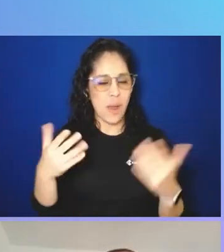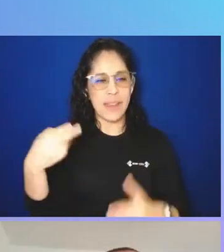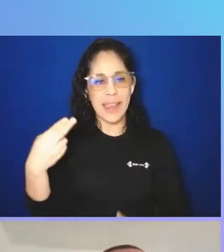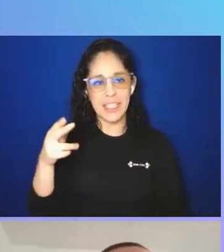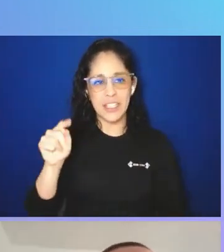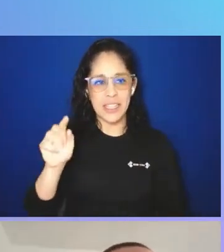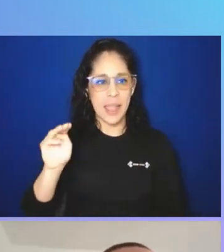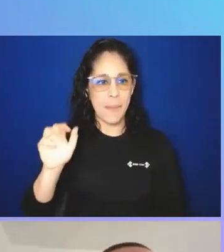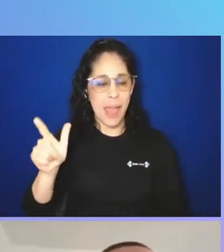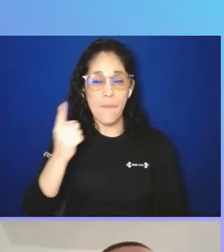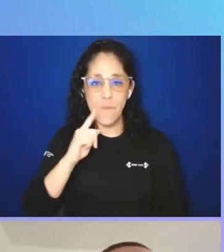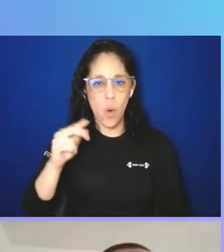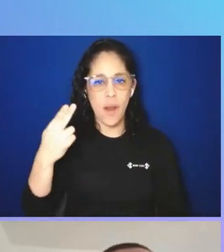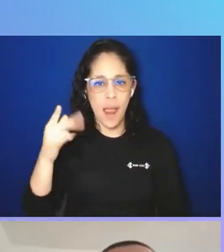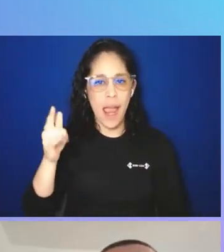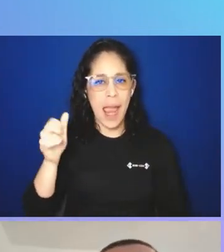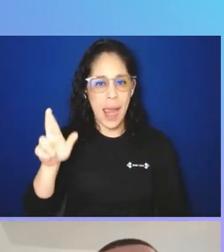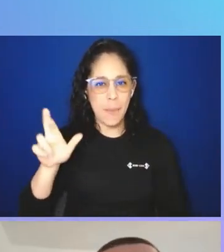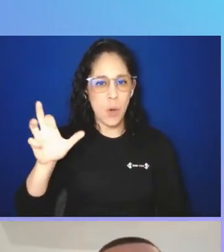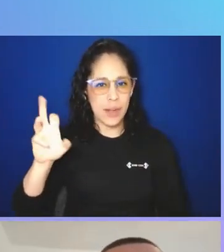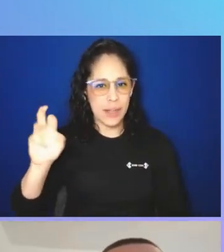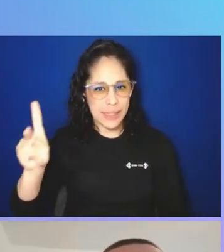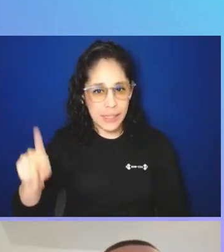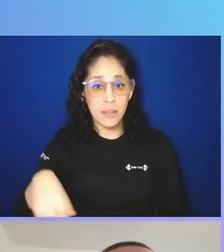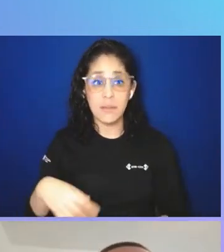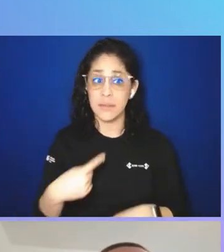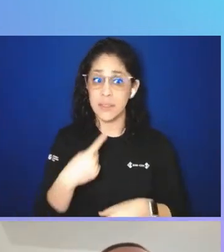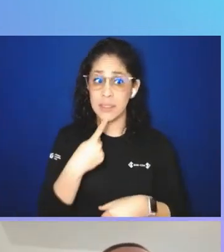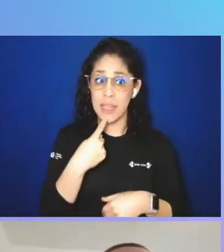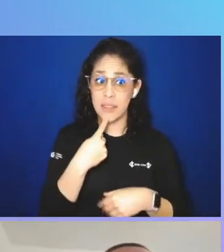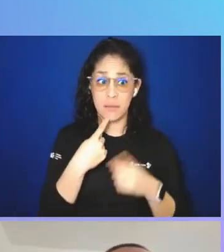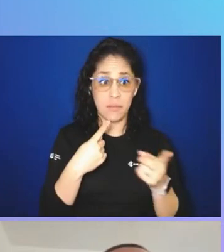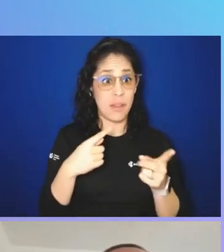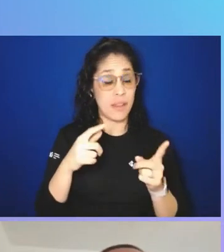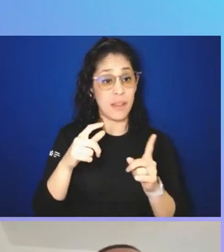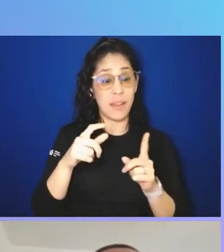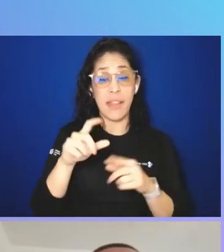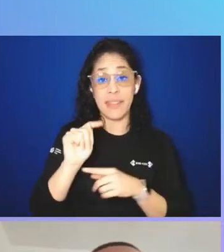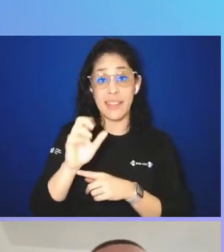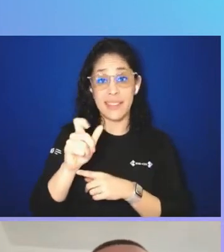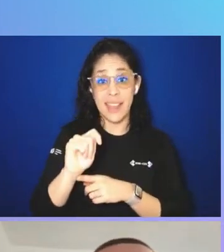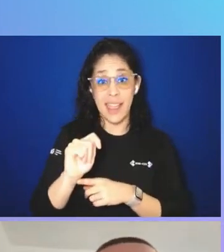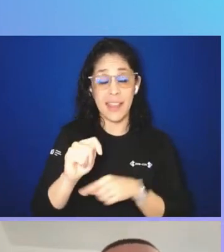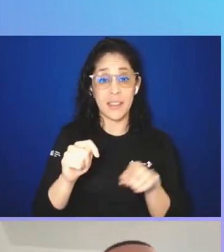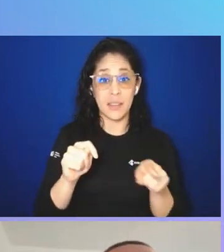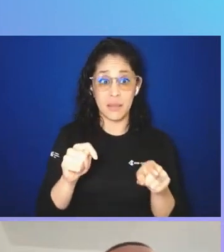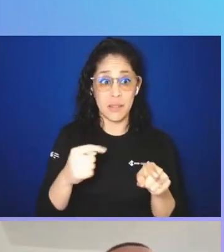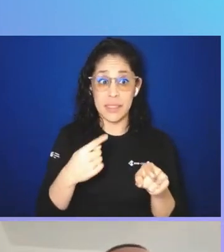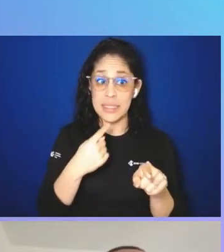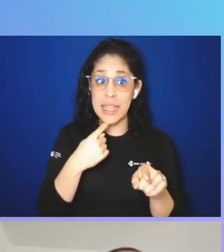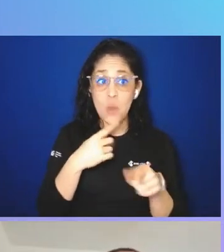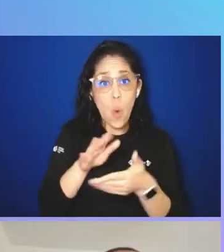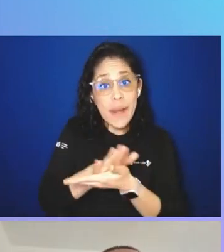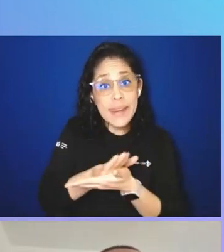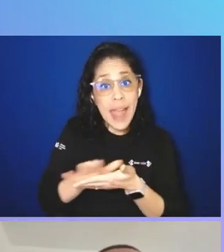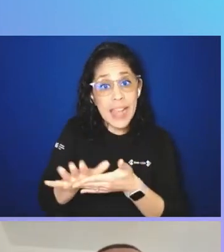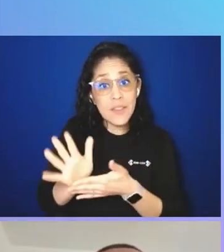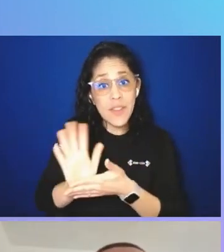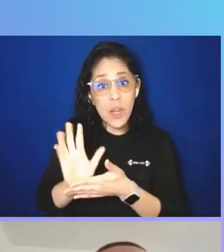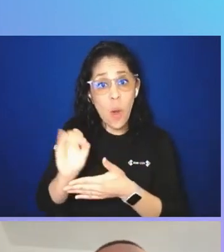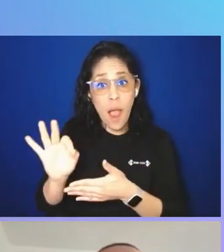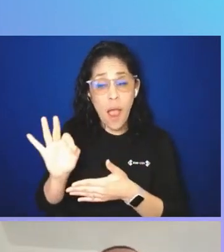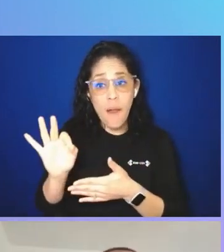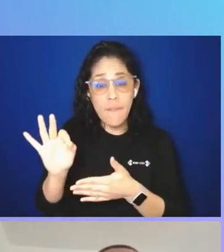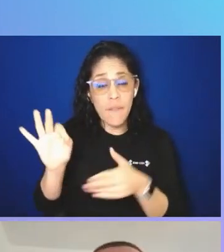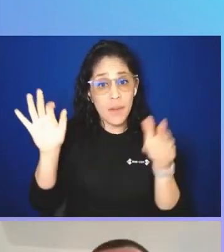hyperlink. And what it says as the text node of that hyperlink is a nice video of a horse, but you can see that the href